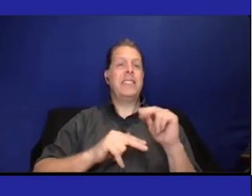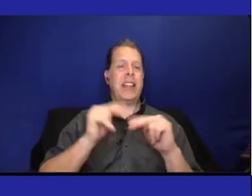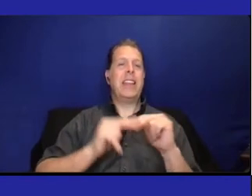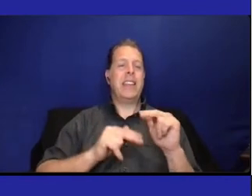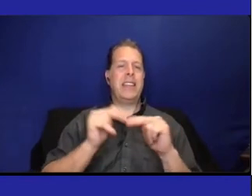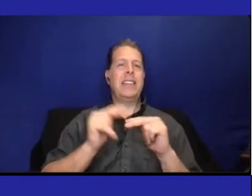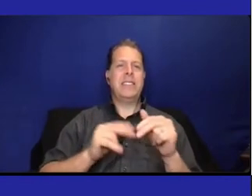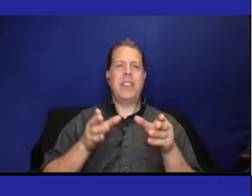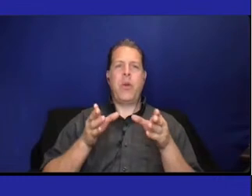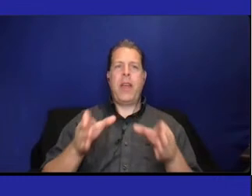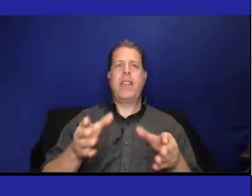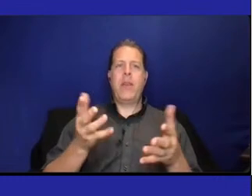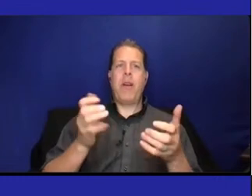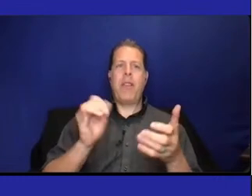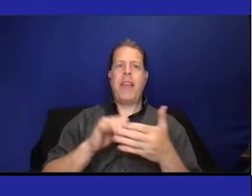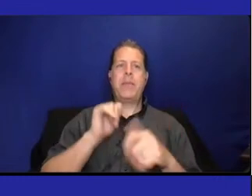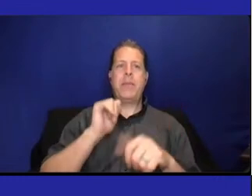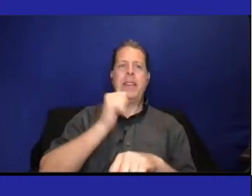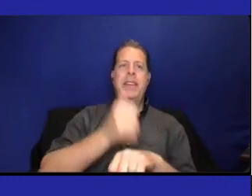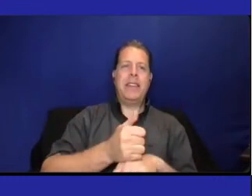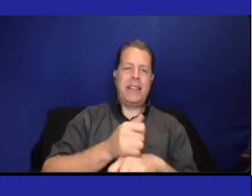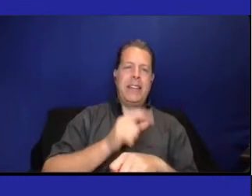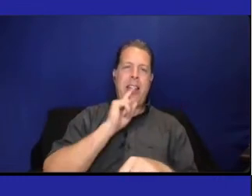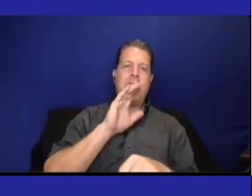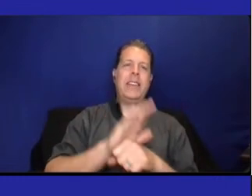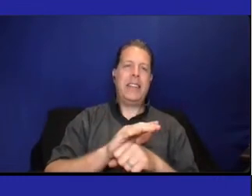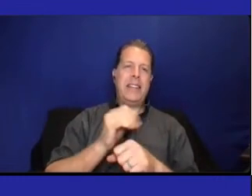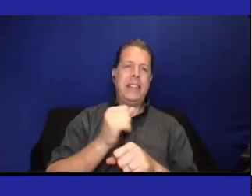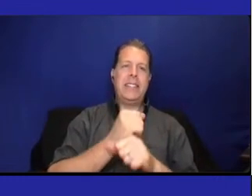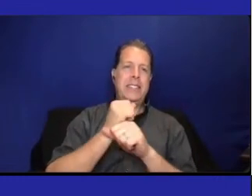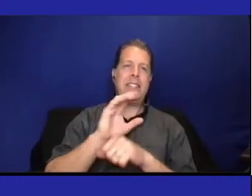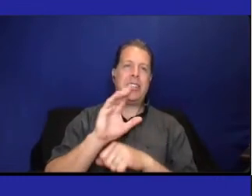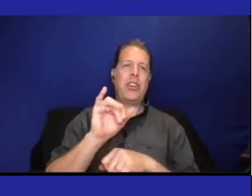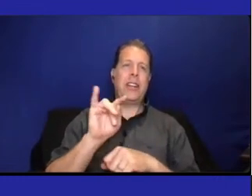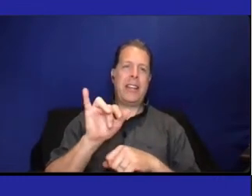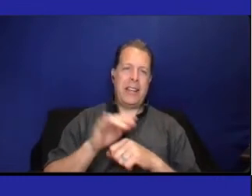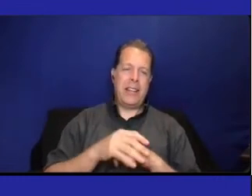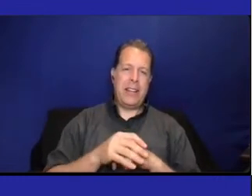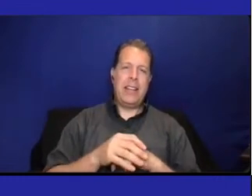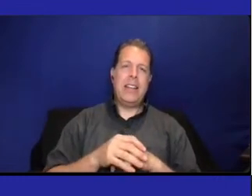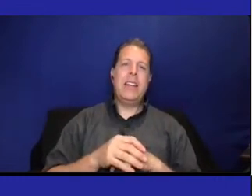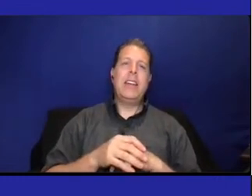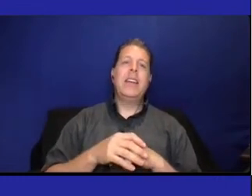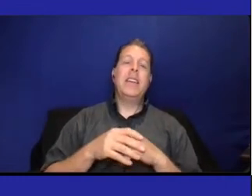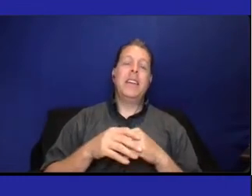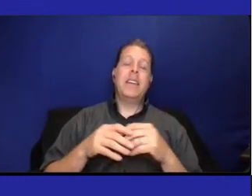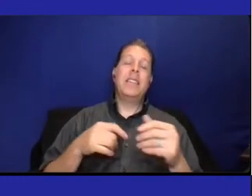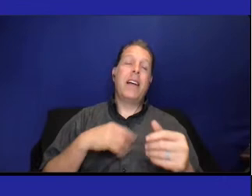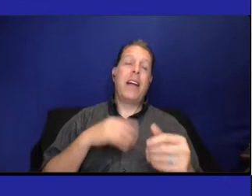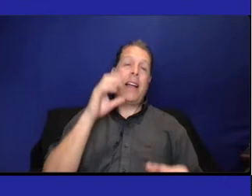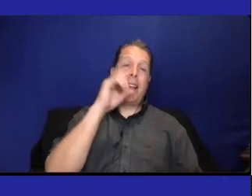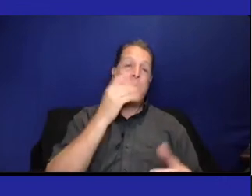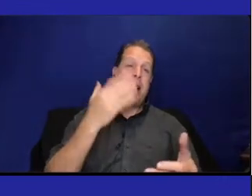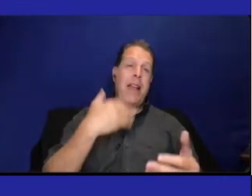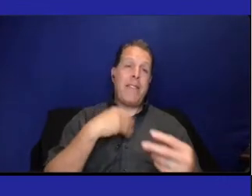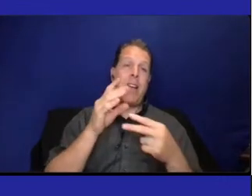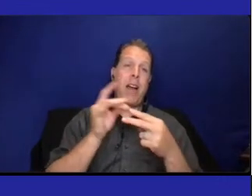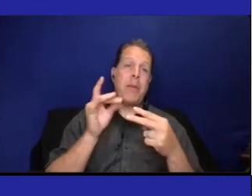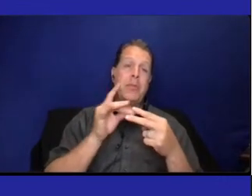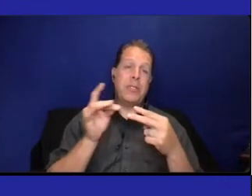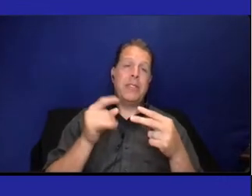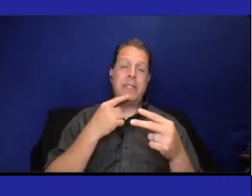they would need it to guarantee security. And I mean, we would, I suppose, have an option of saying, you